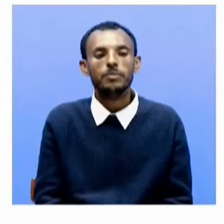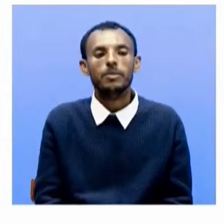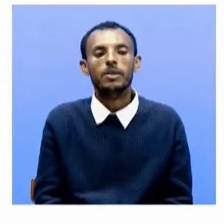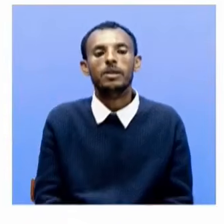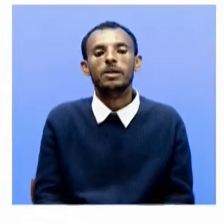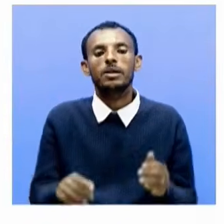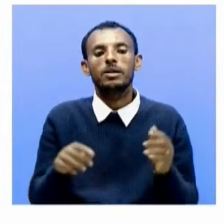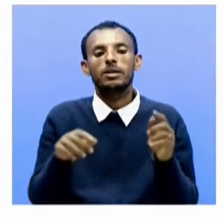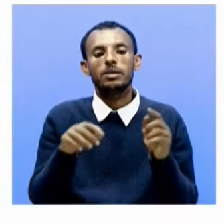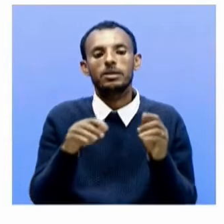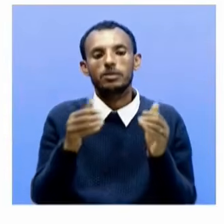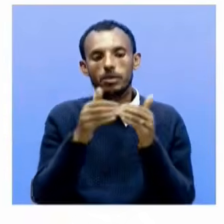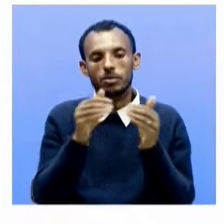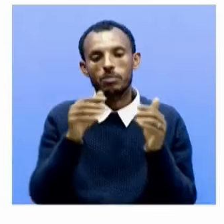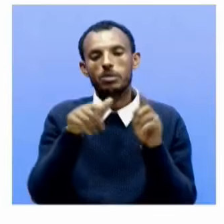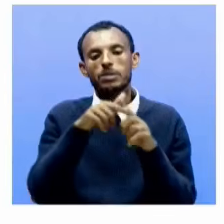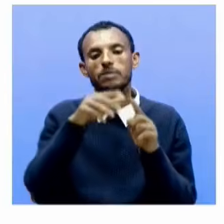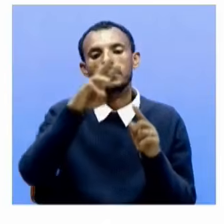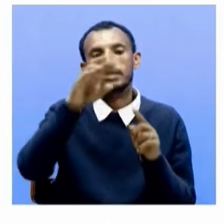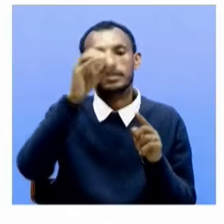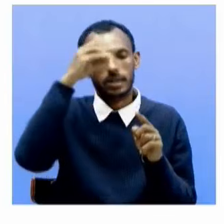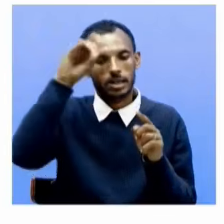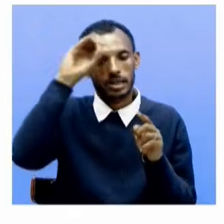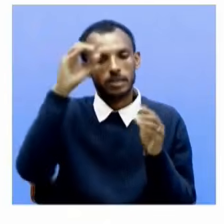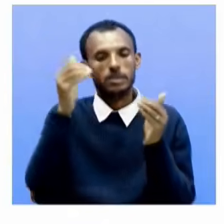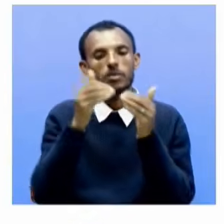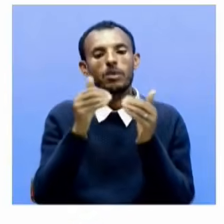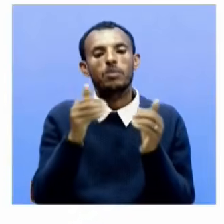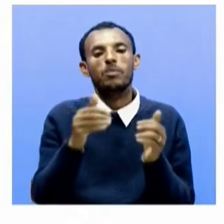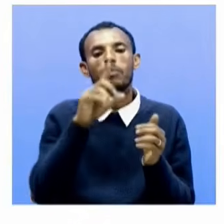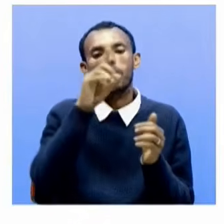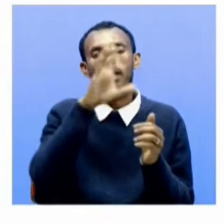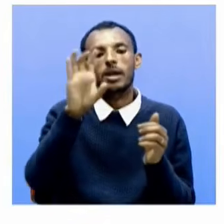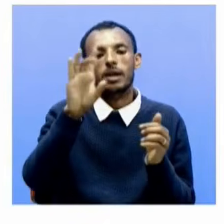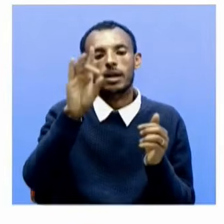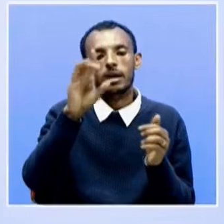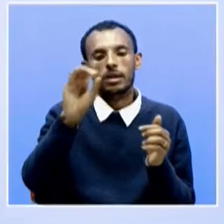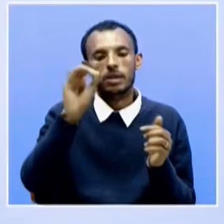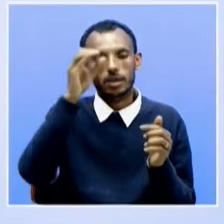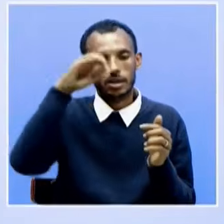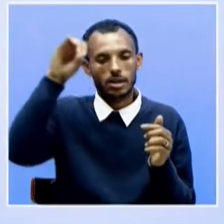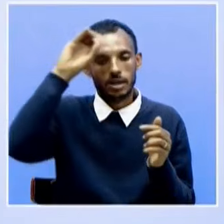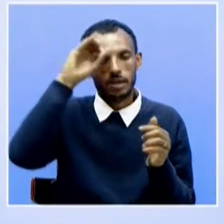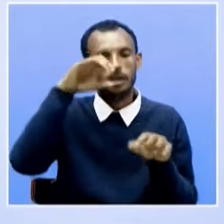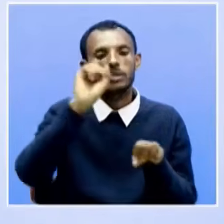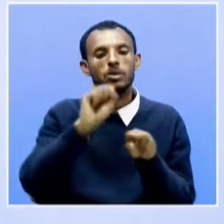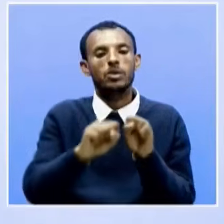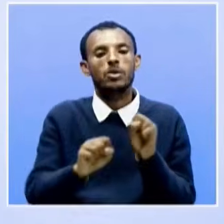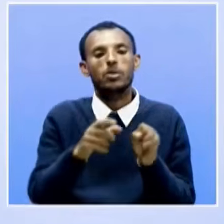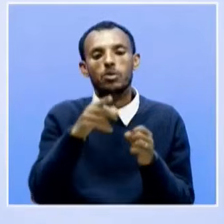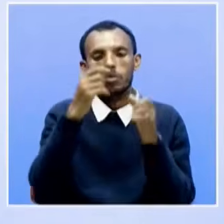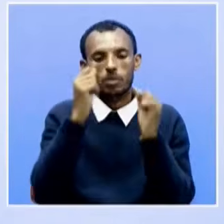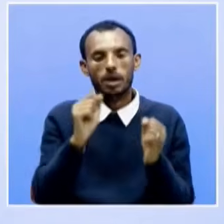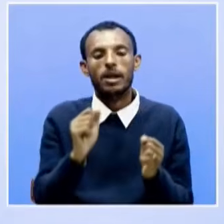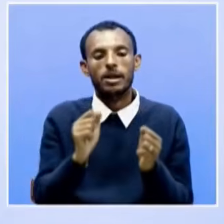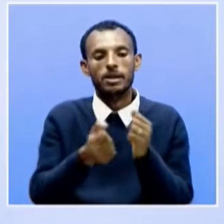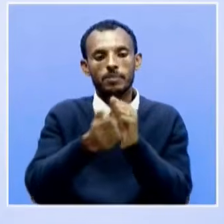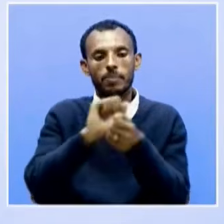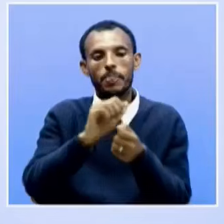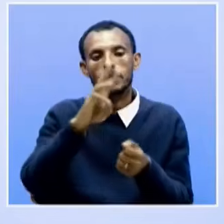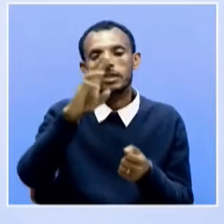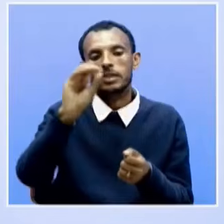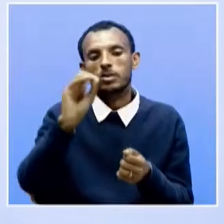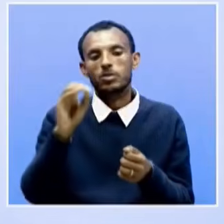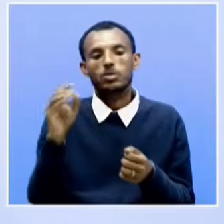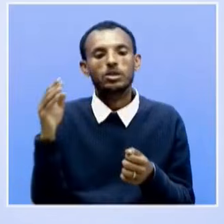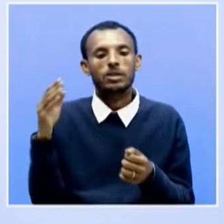degree. Okay, this must be 180 degree. So you can transform 60 degree to